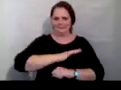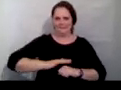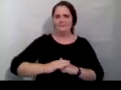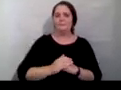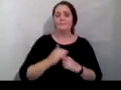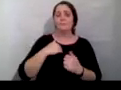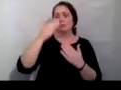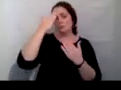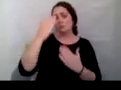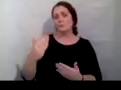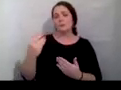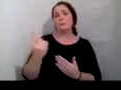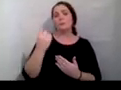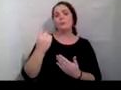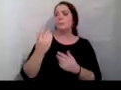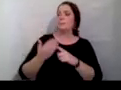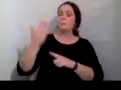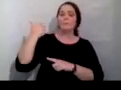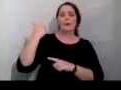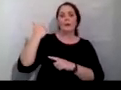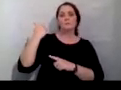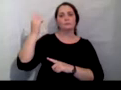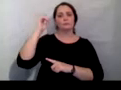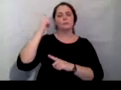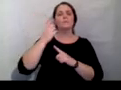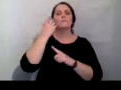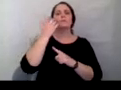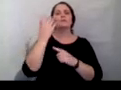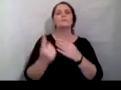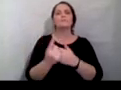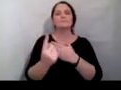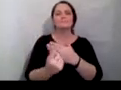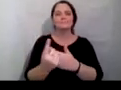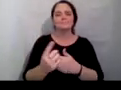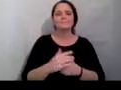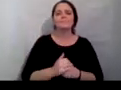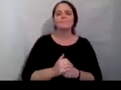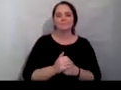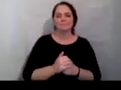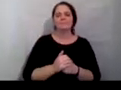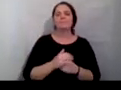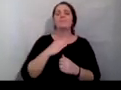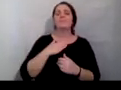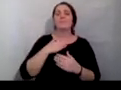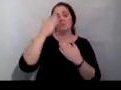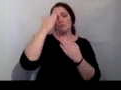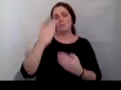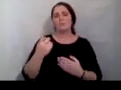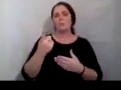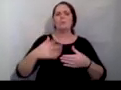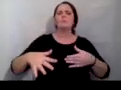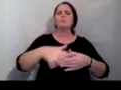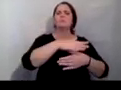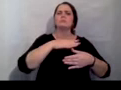held, and pay respects to elders past, present and emerging. I'd also like to pay respects to the